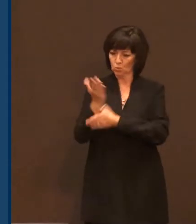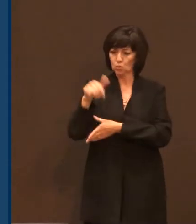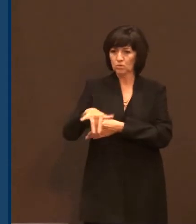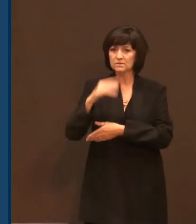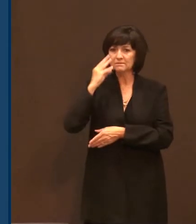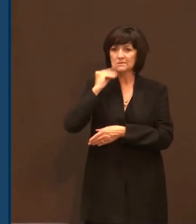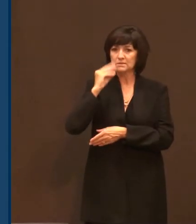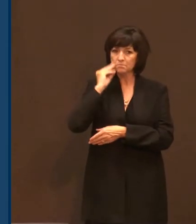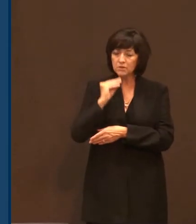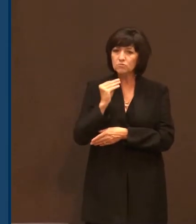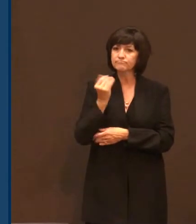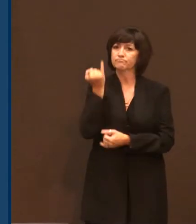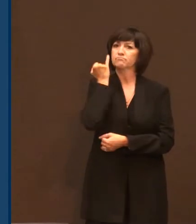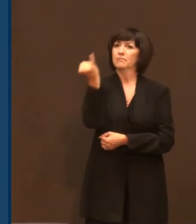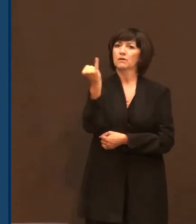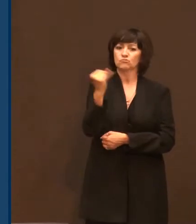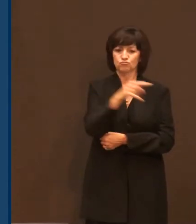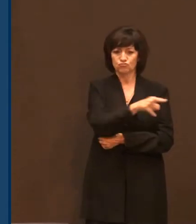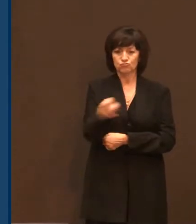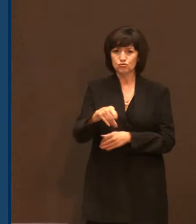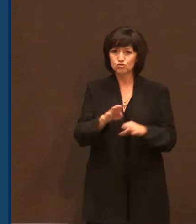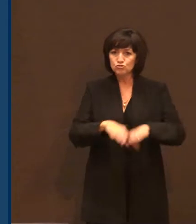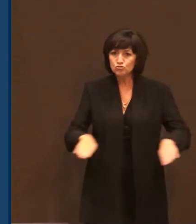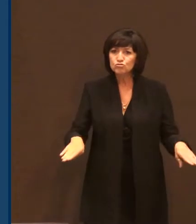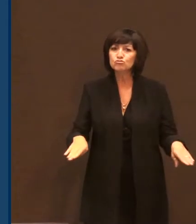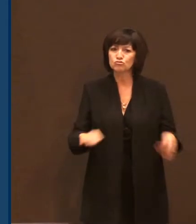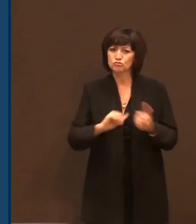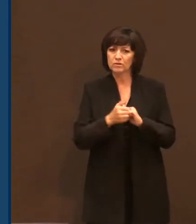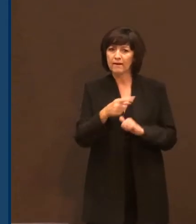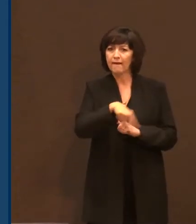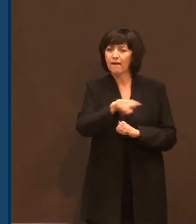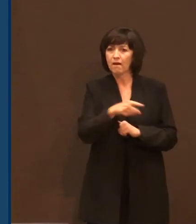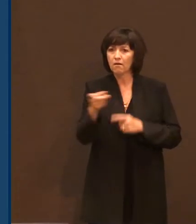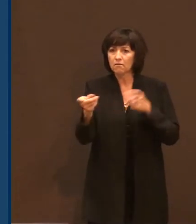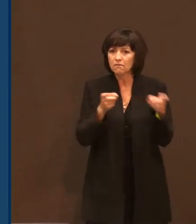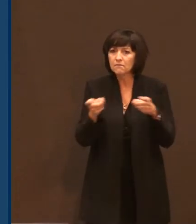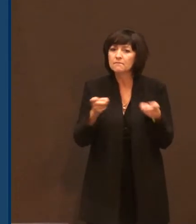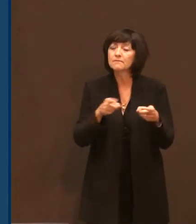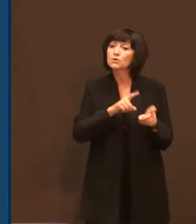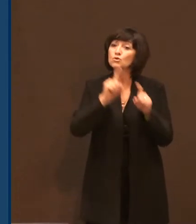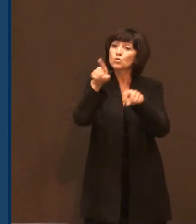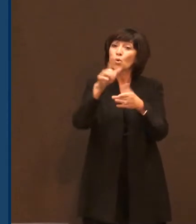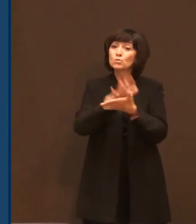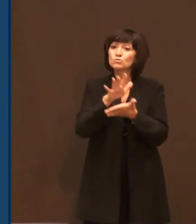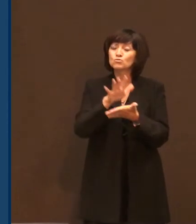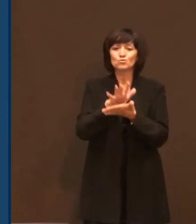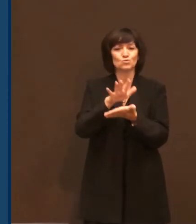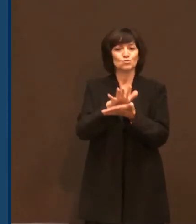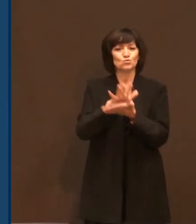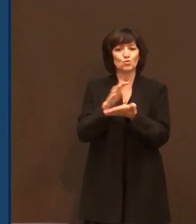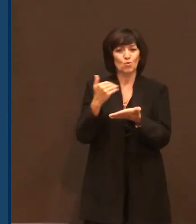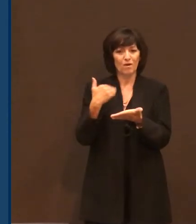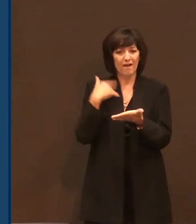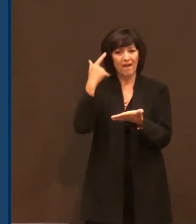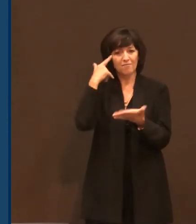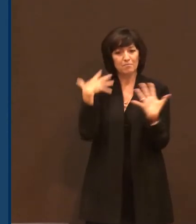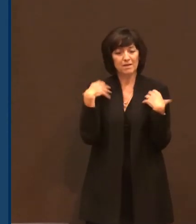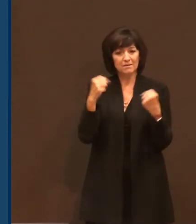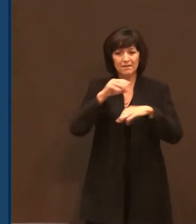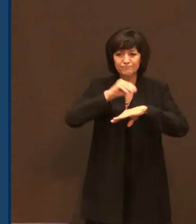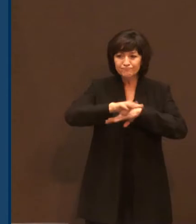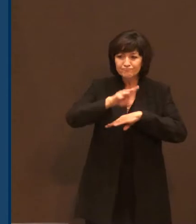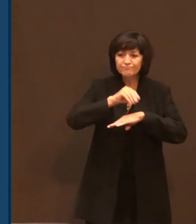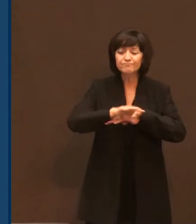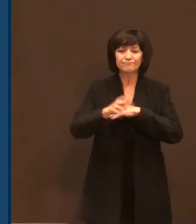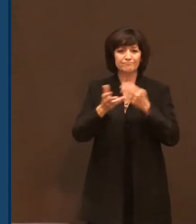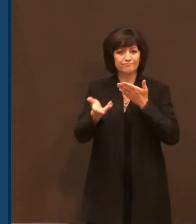at school as well. They get socialization, the idea of how to interact with